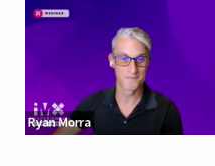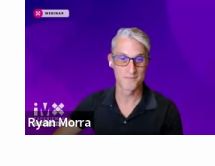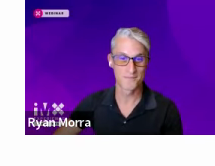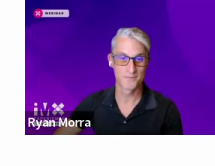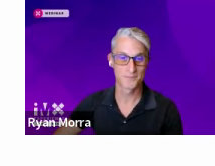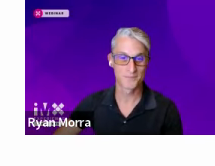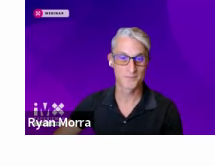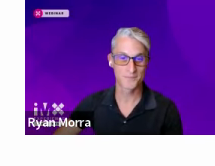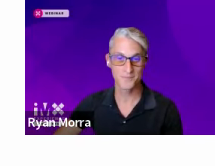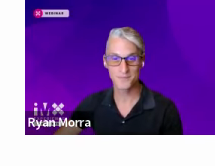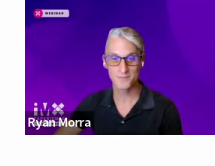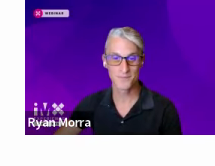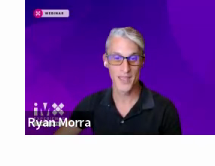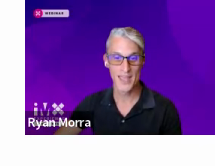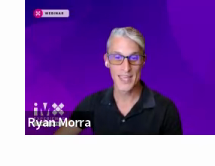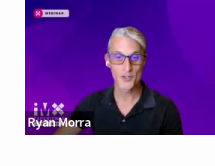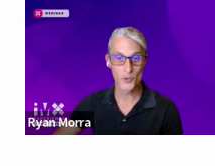participate.